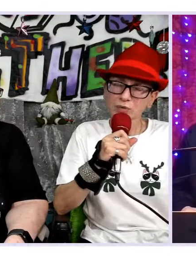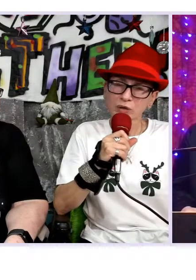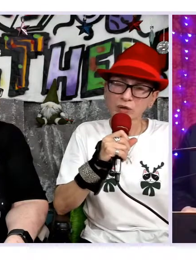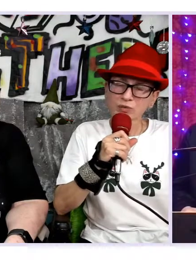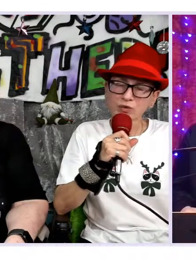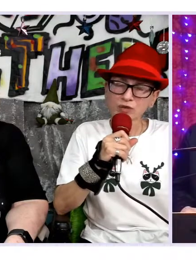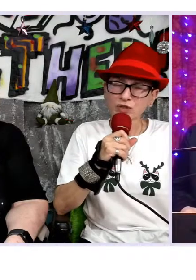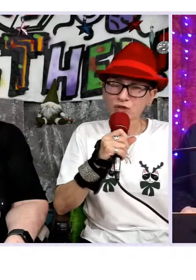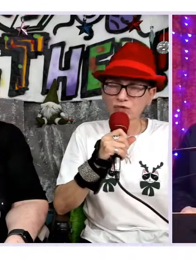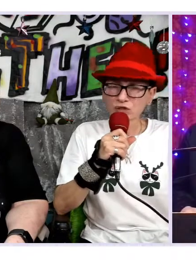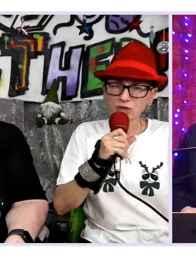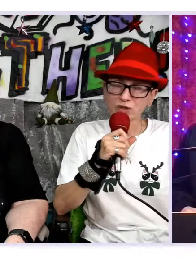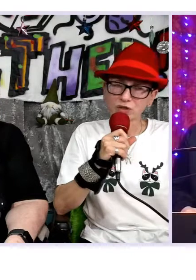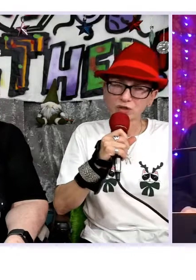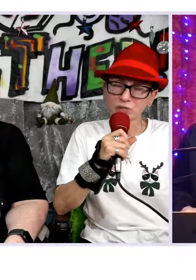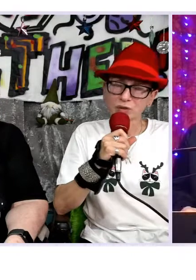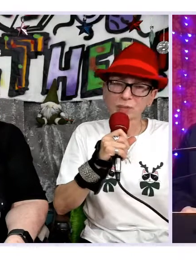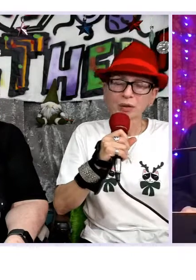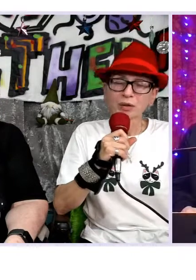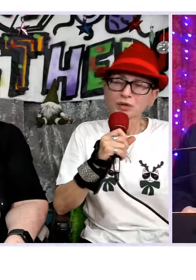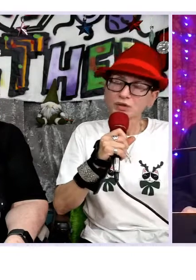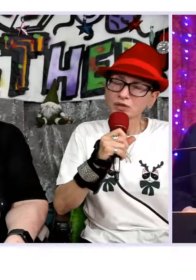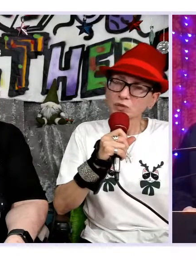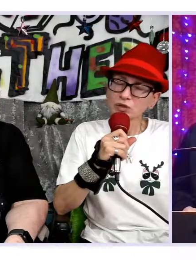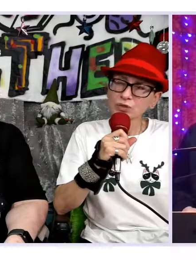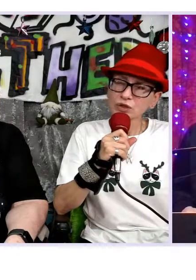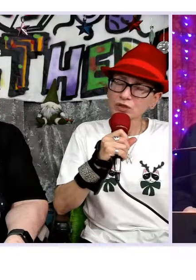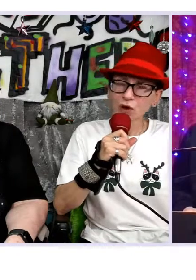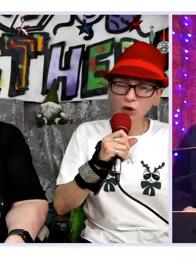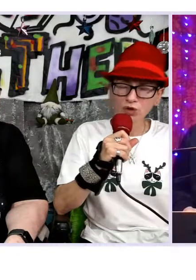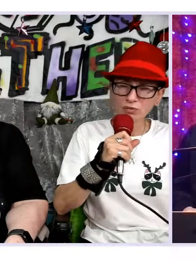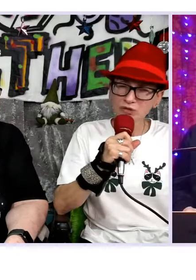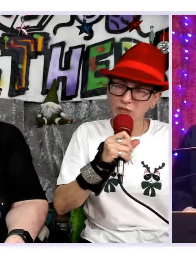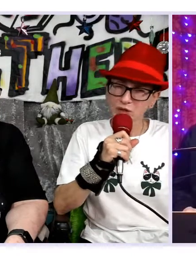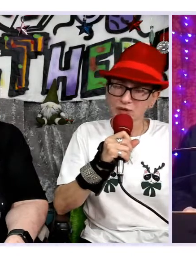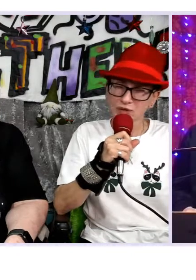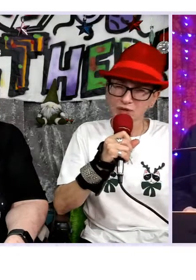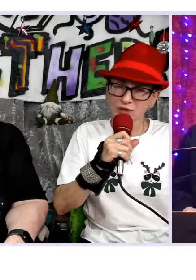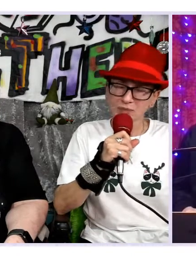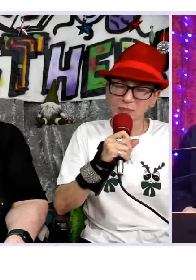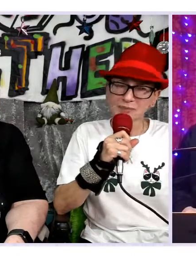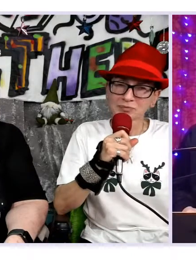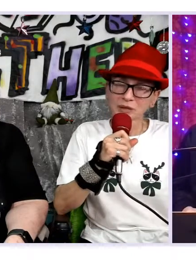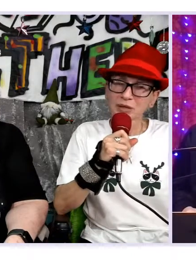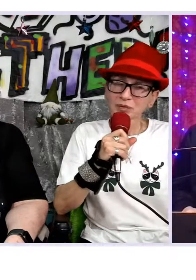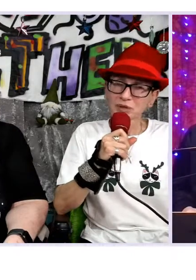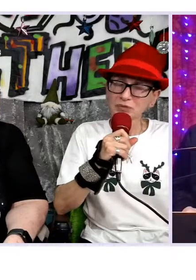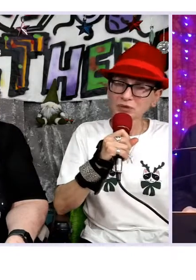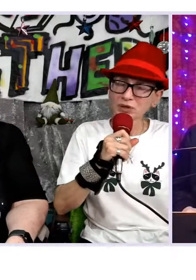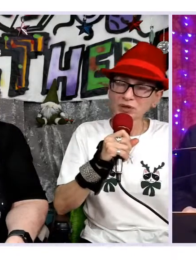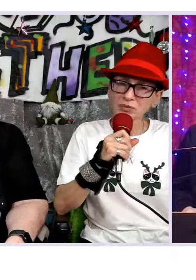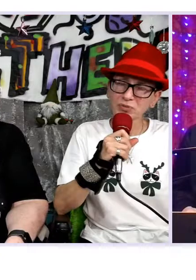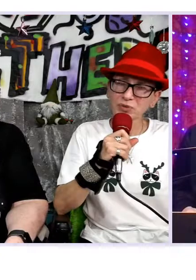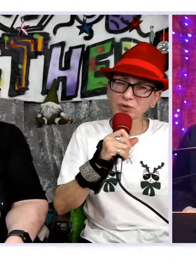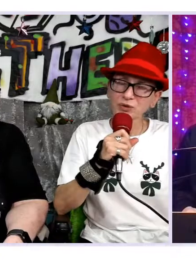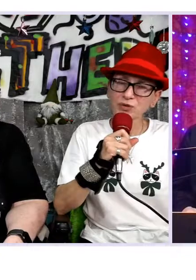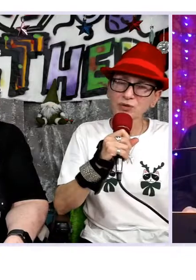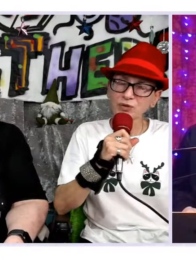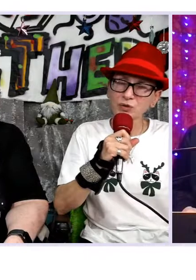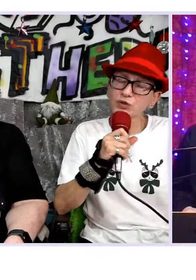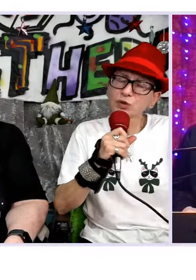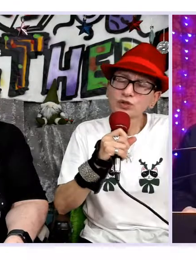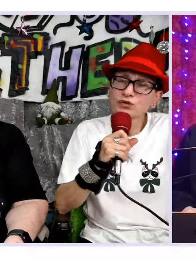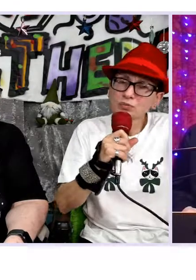talking about, I was so fascinated by, because they were talking to horror movie makers about employing people